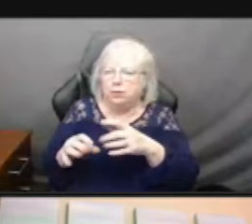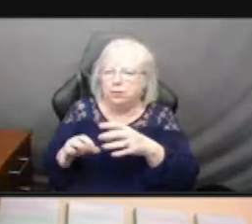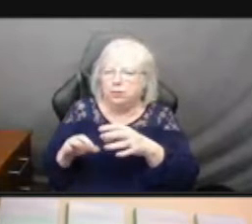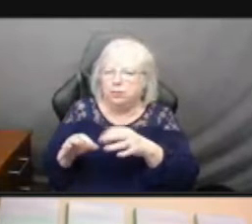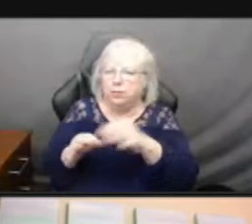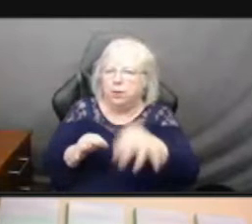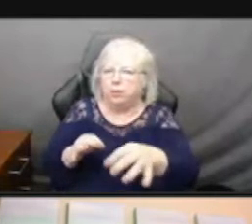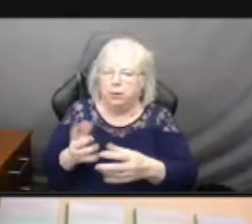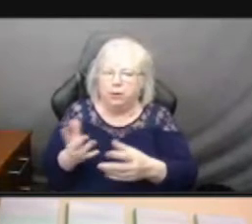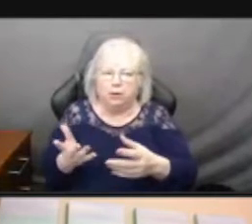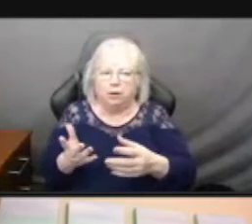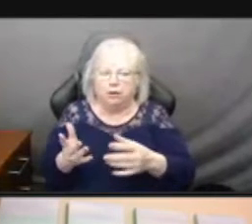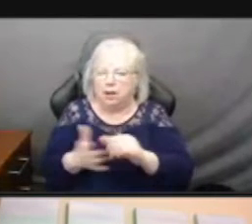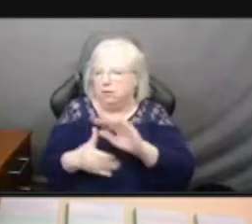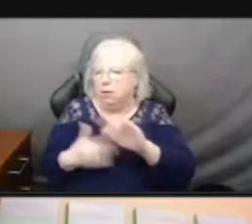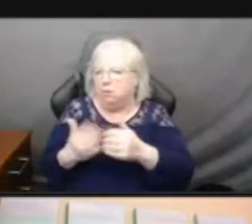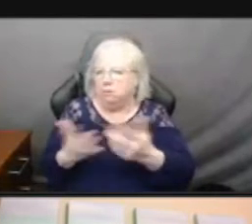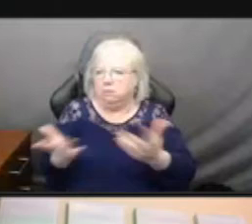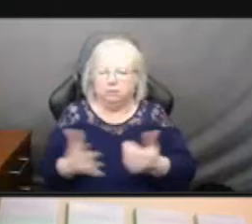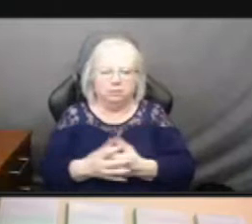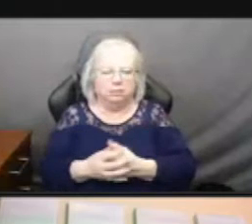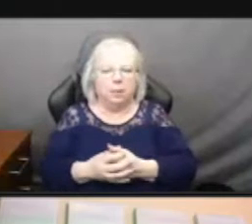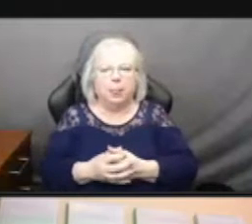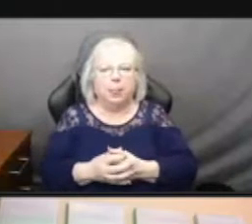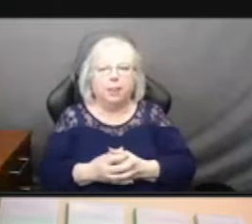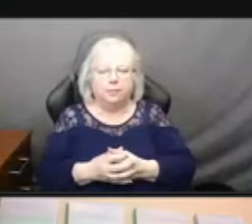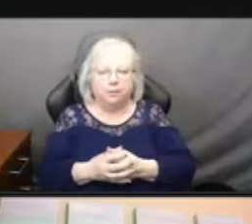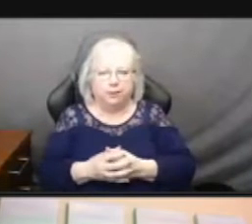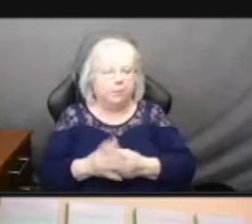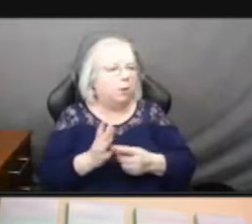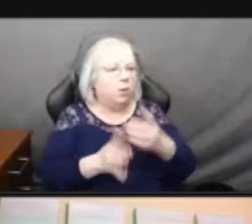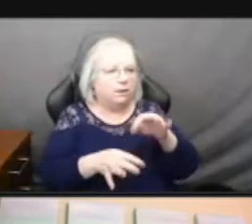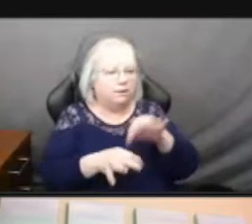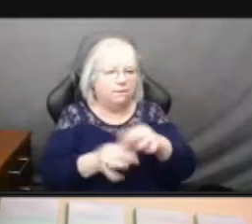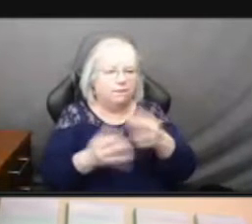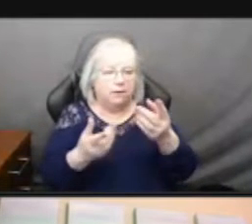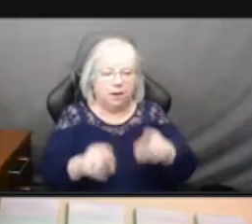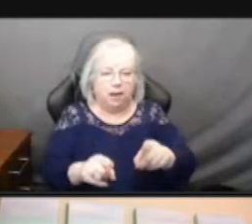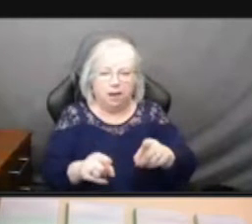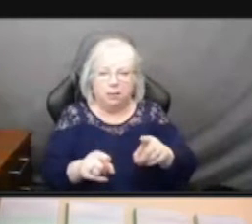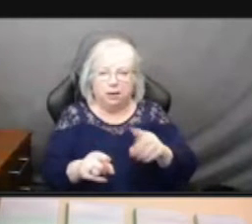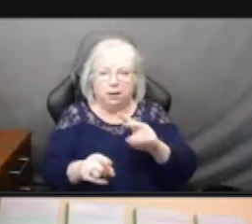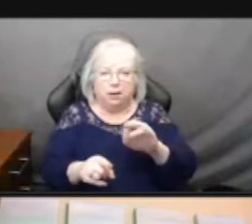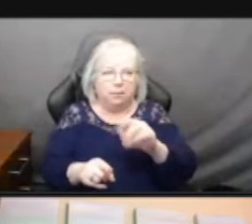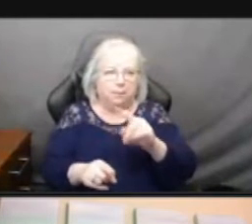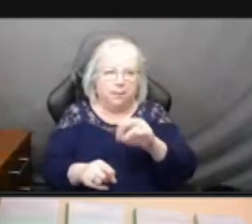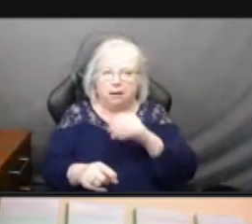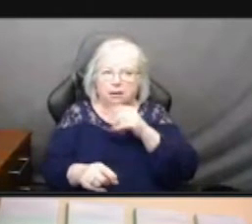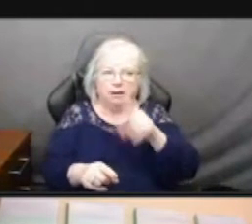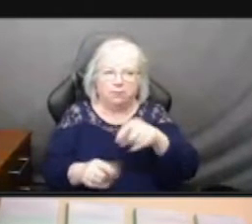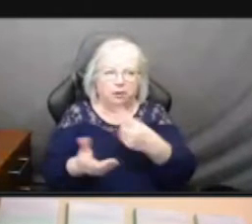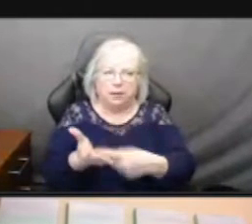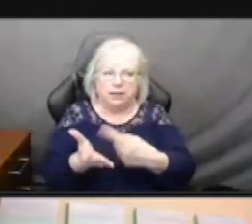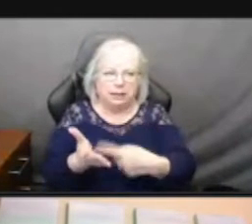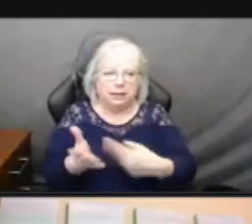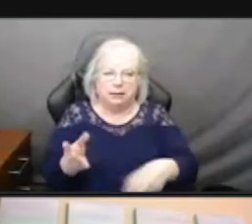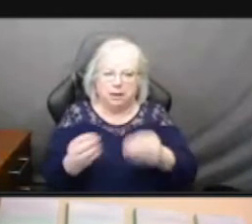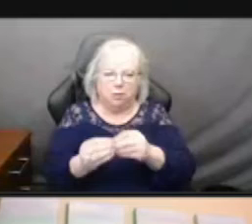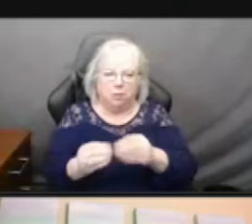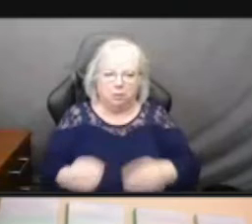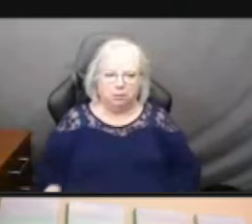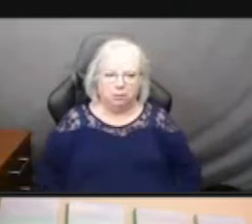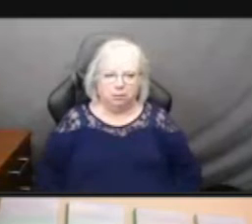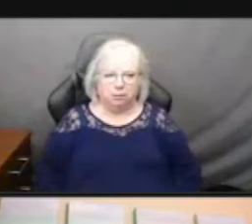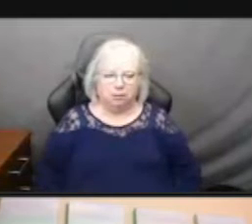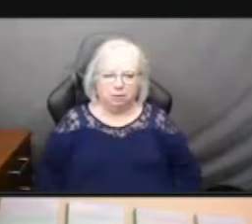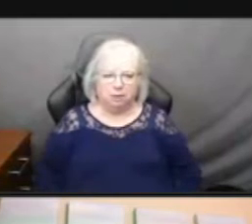to make that motion. Right, but once a vote is taken, the matter is not supposed to be discussed further.